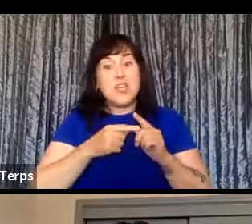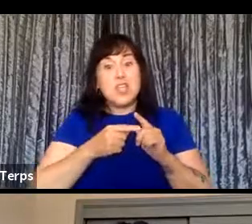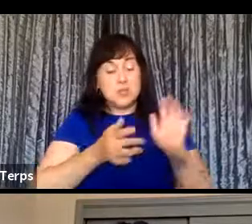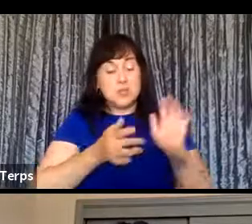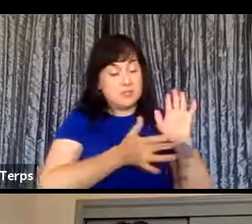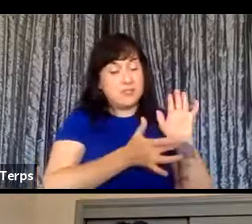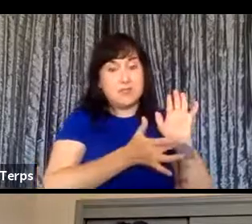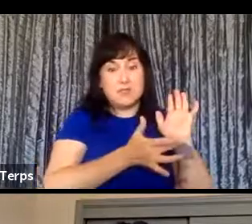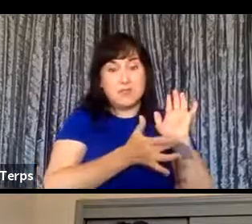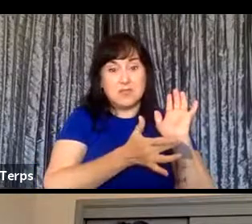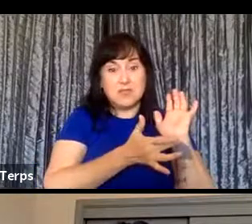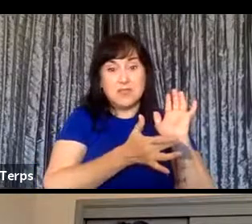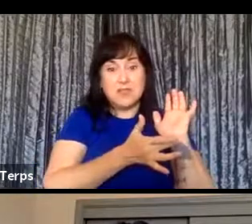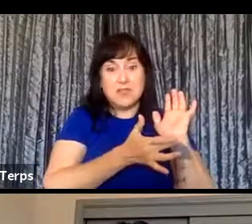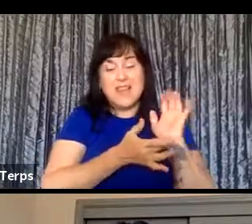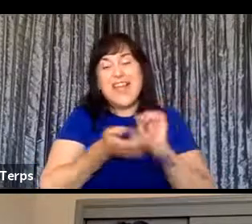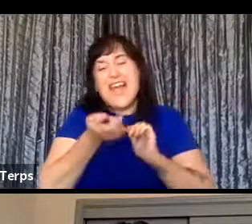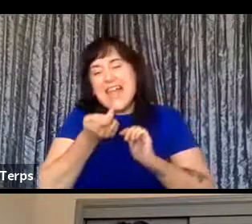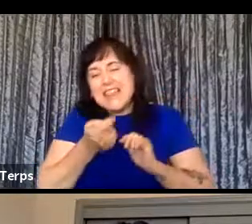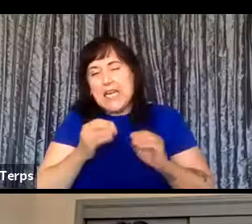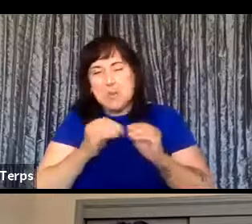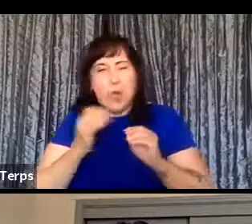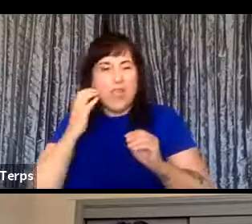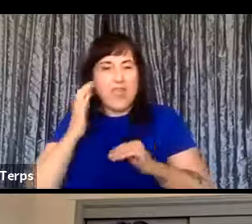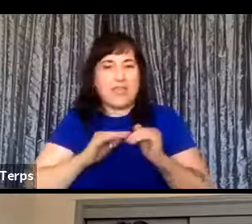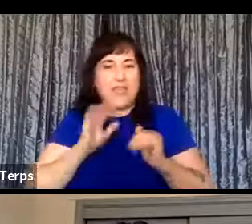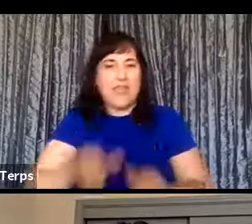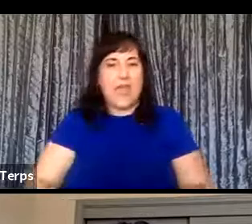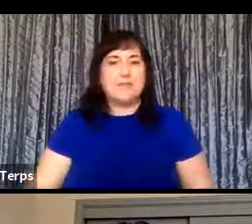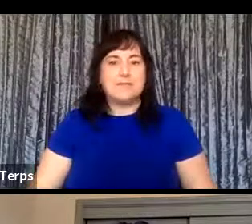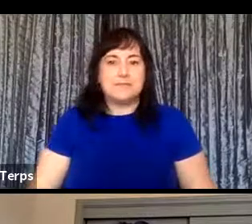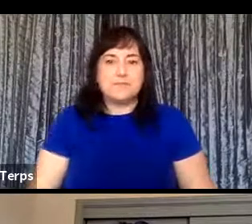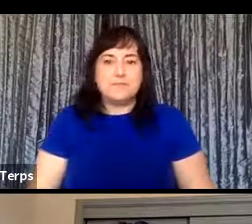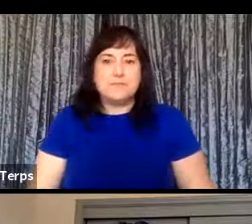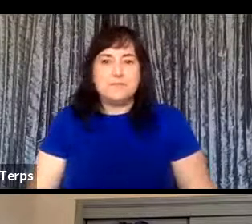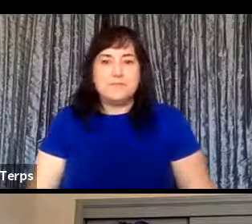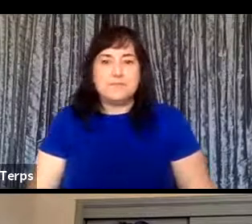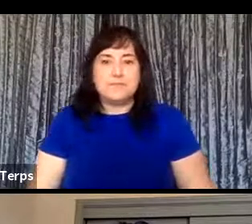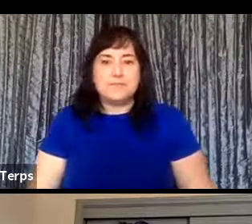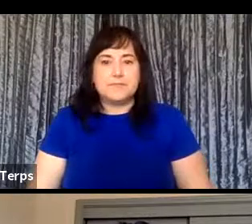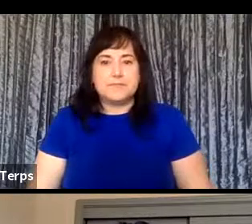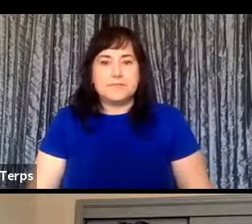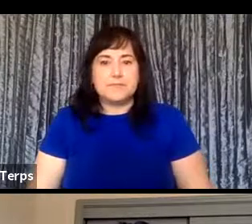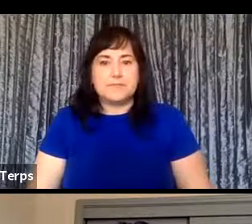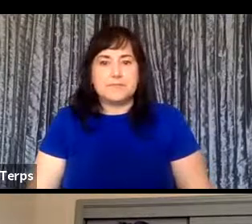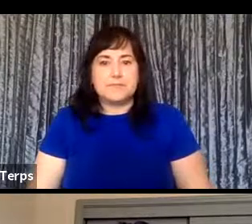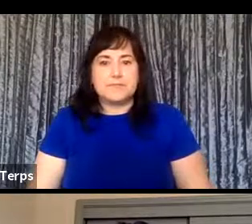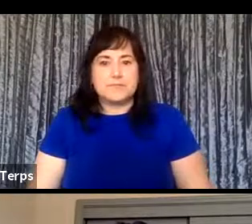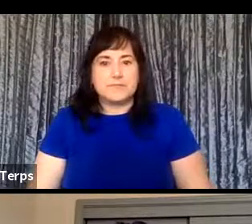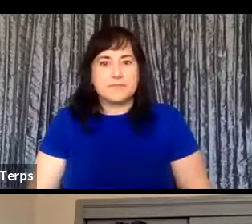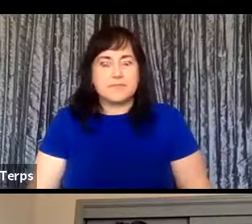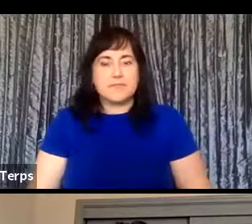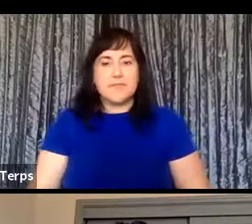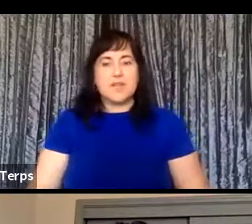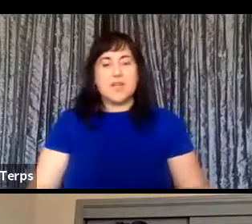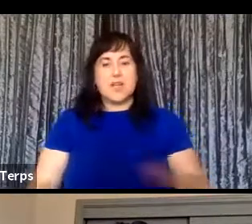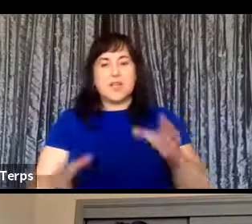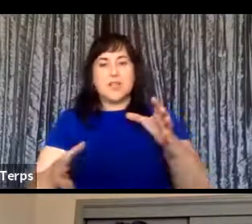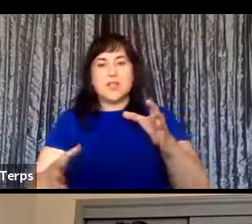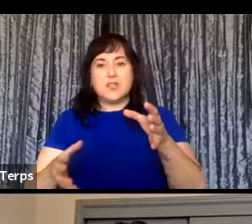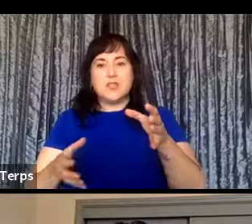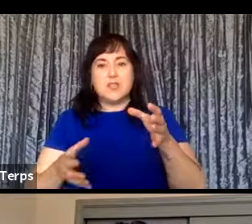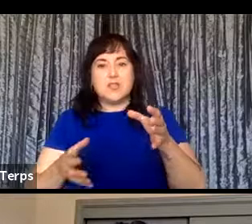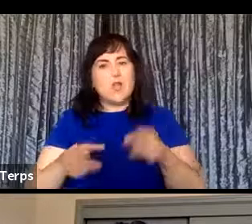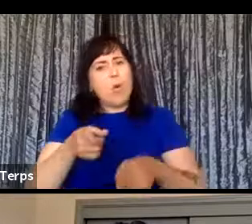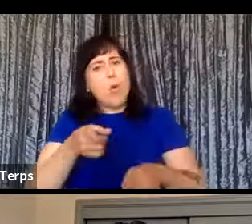And you put a little dab? We want it a little thicker than that, a little thicker than that. So what I want you to do is put it back in the microwave for about, that's not